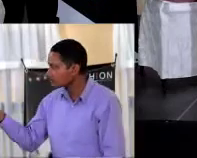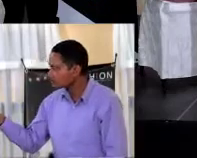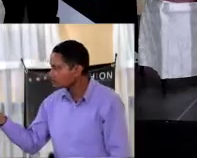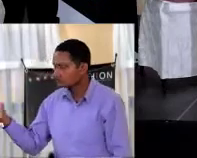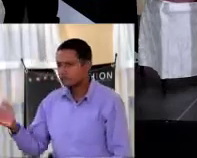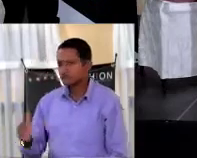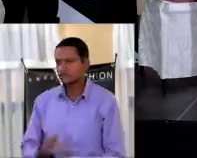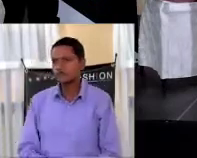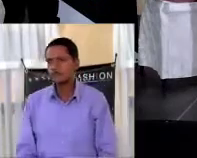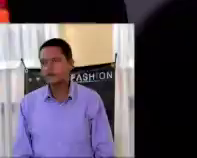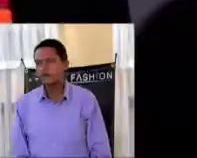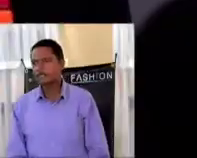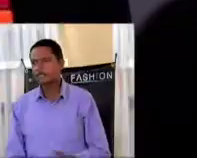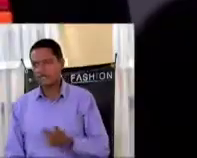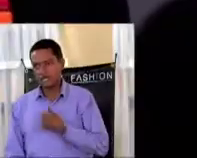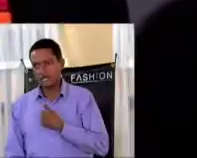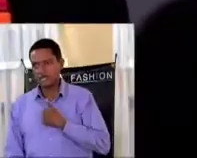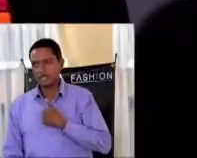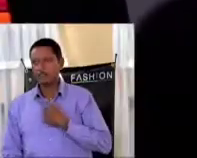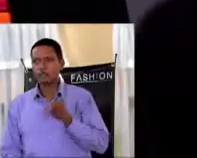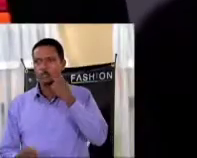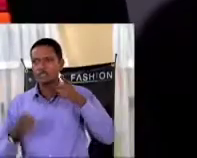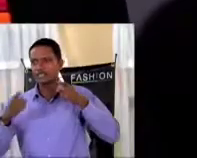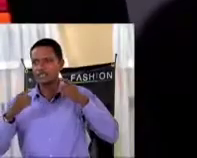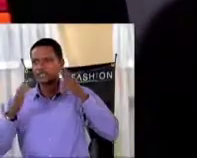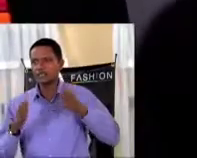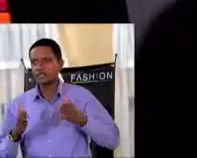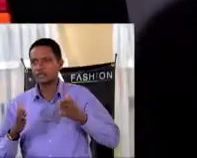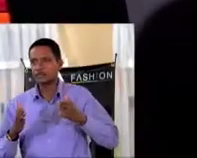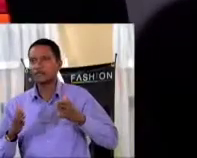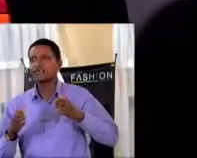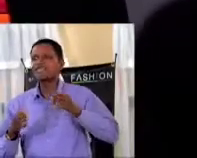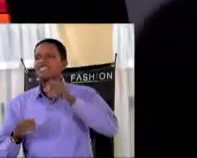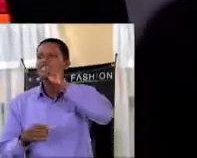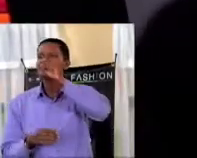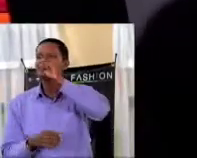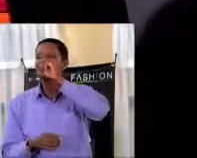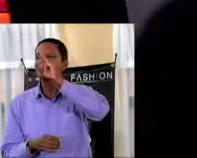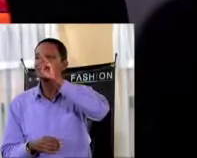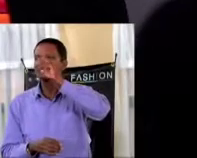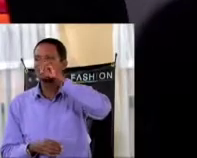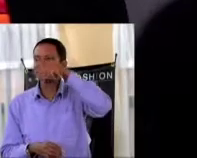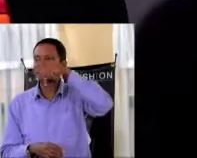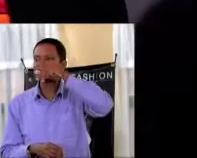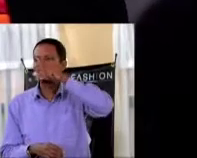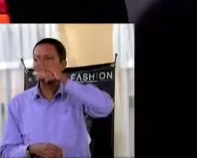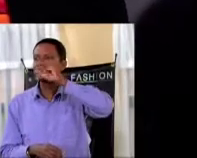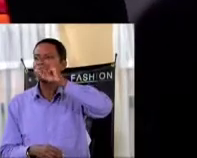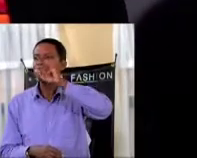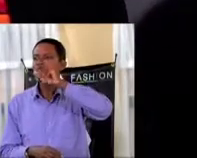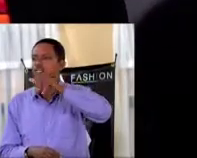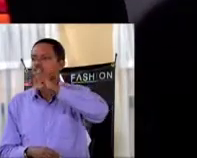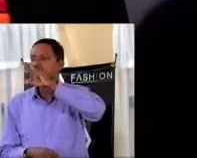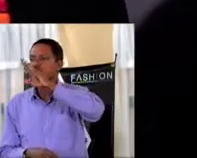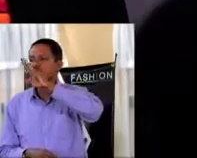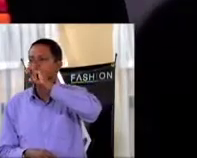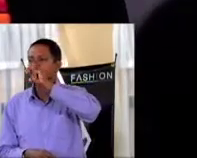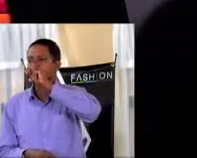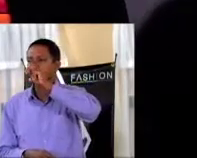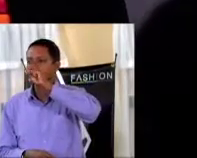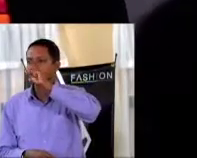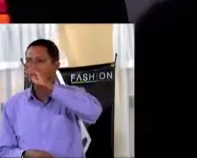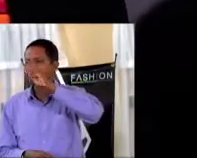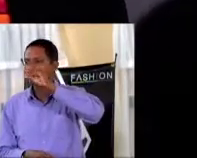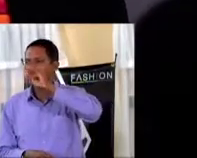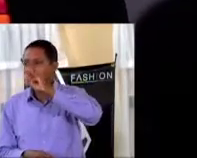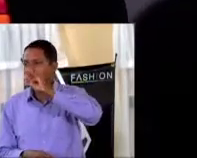right? But I am one of the directors of Simply Runway. We have a retail boutique, right? Jamila touched on